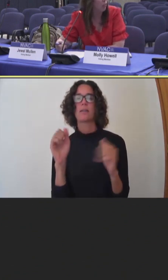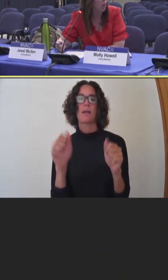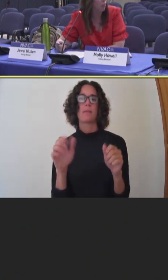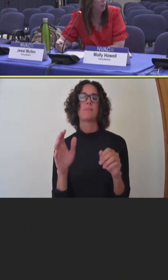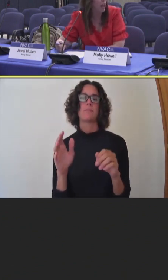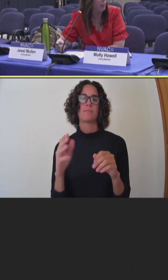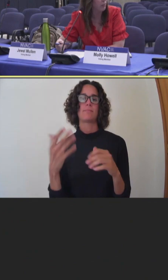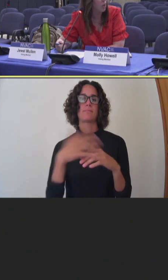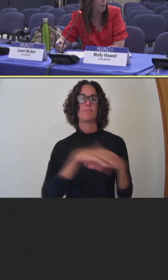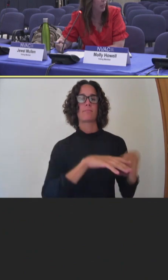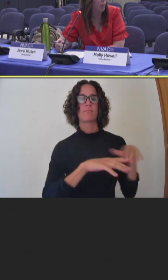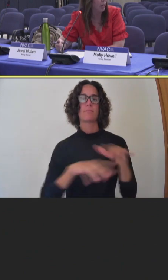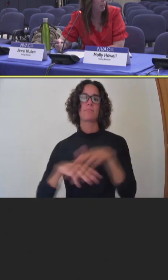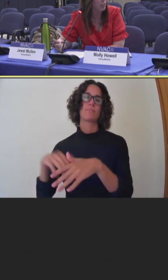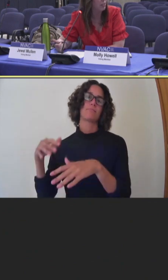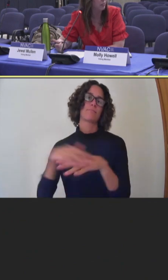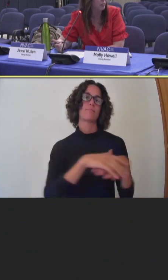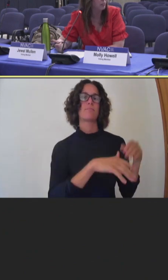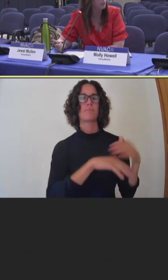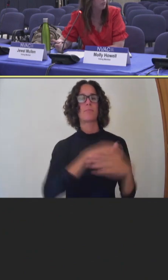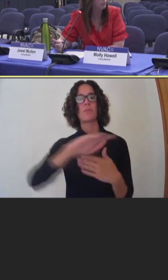all 5 topic areas.